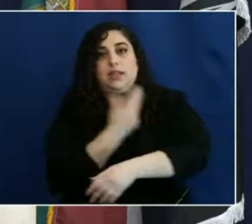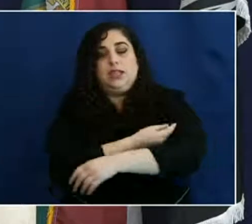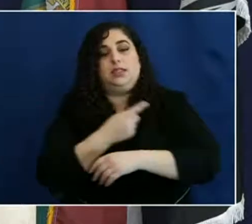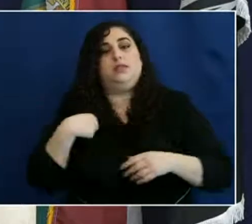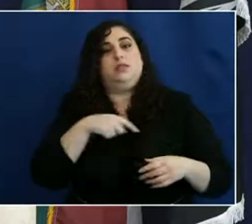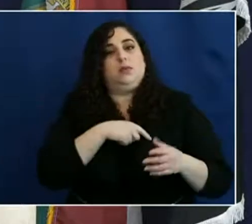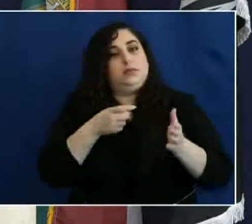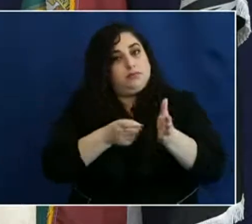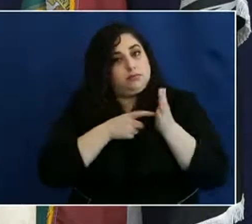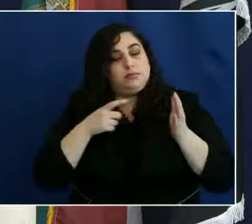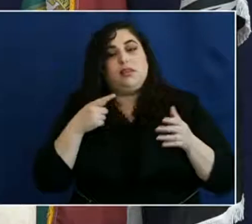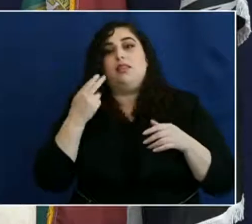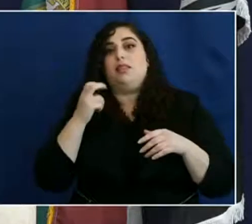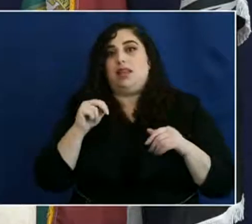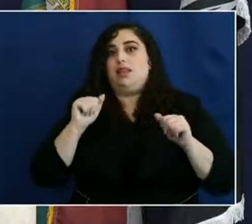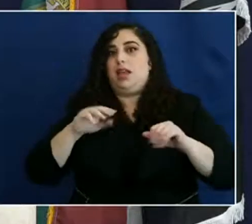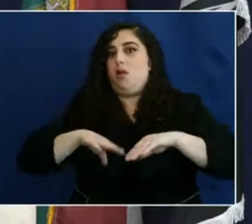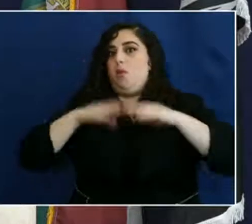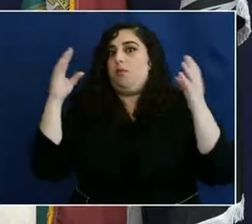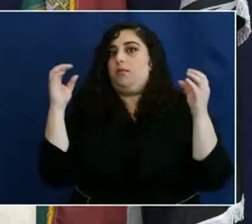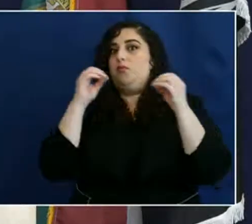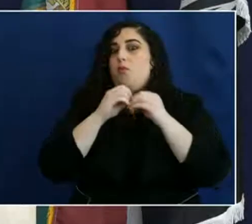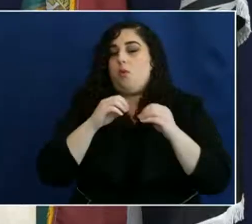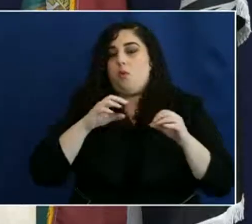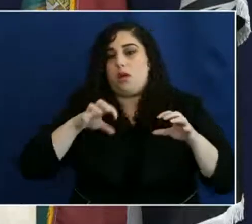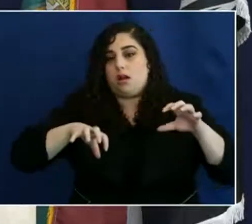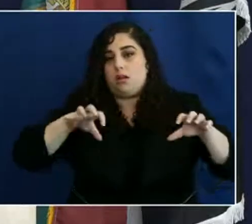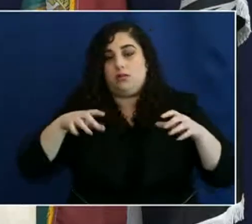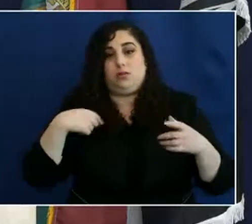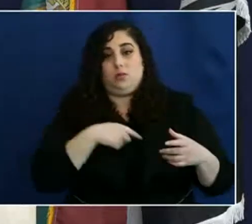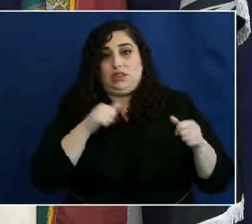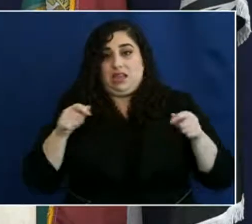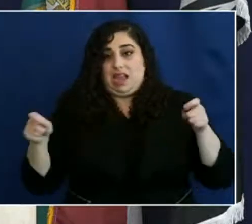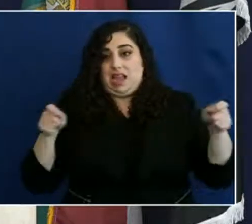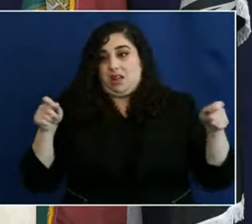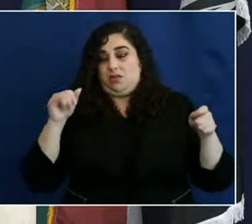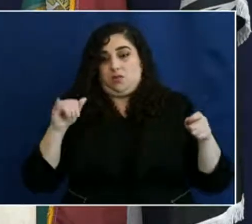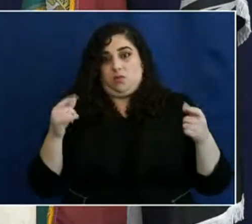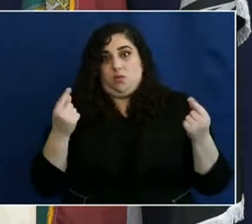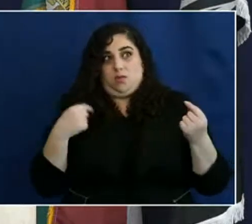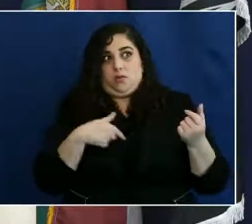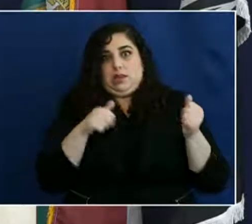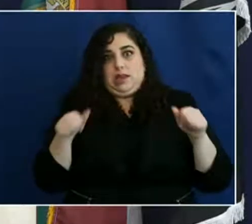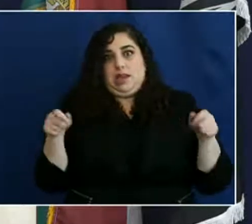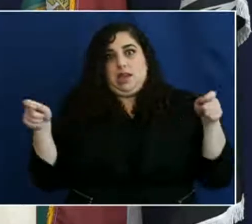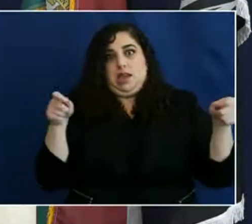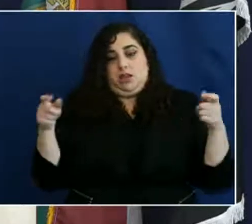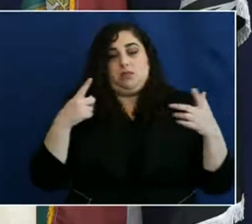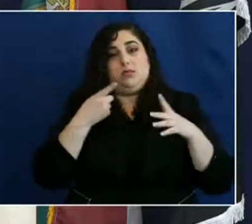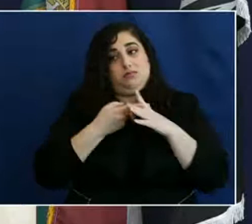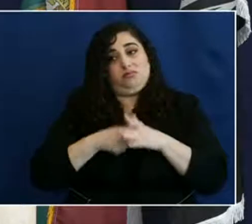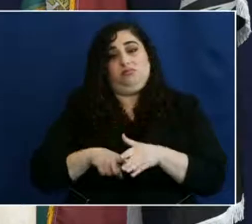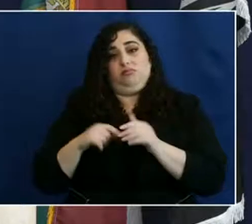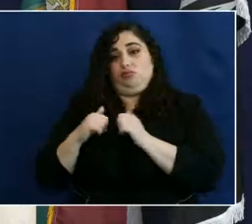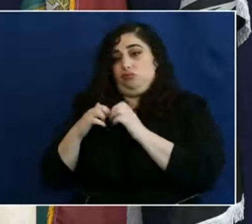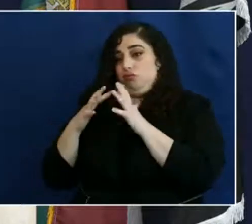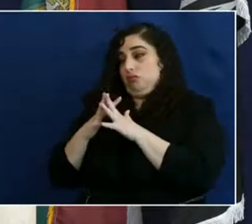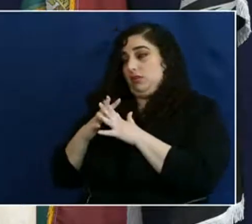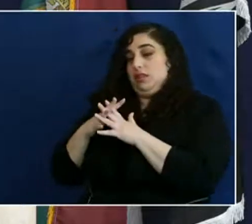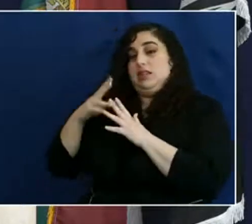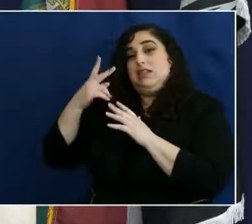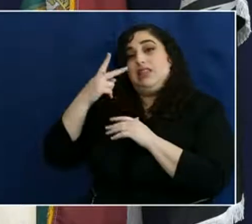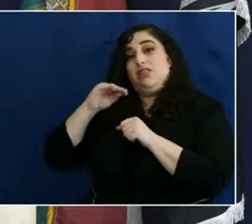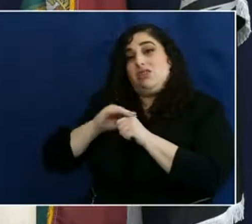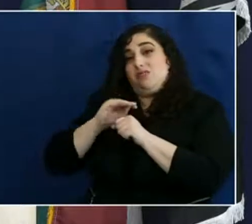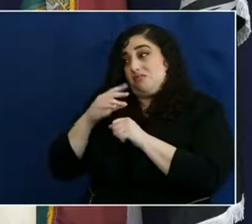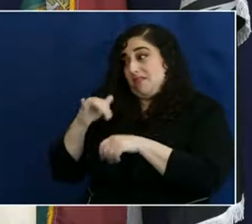we can handle the increase in supply out of the network that we built early. And we built that network intentionally and early to be ready and